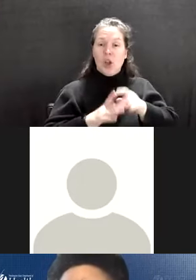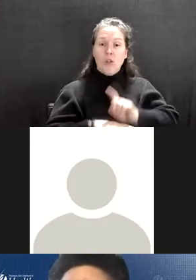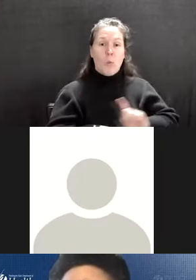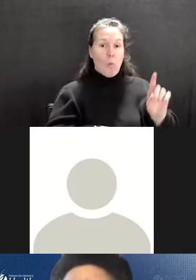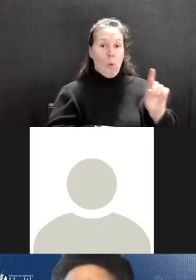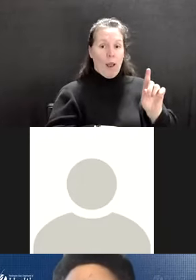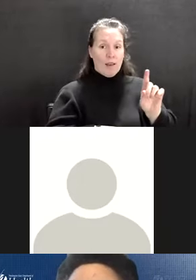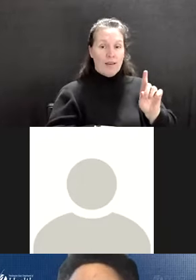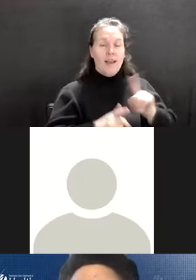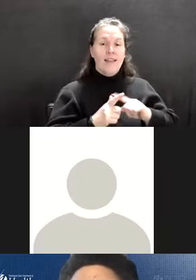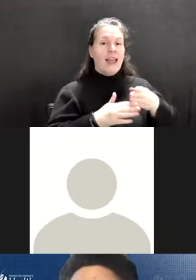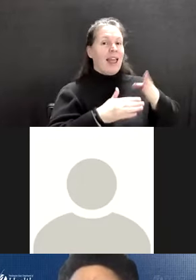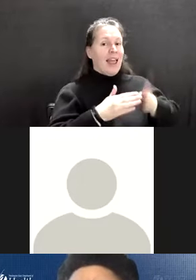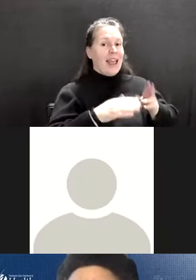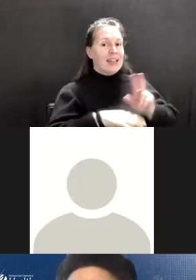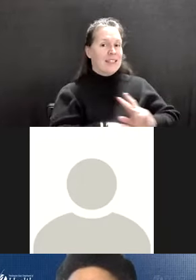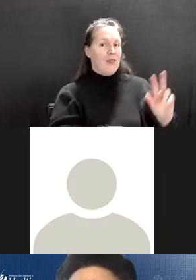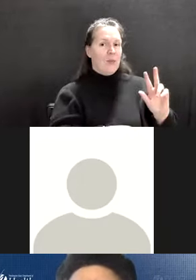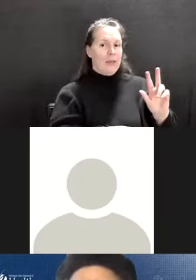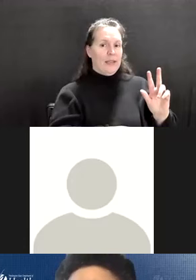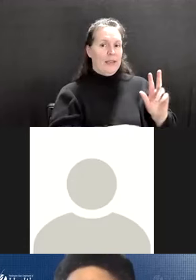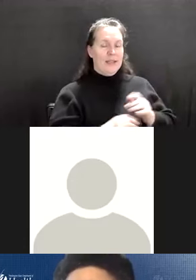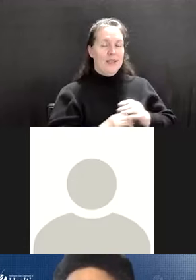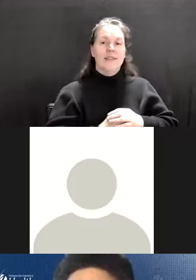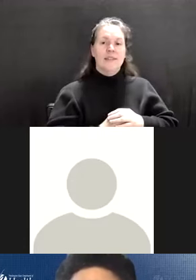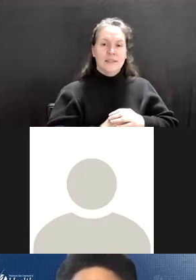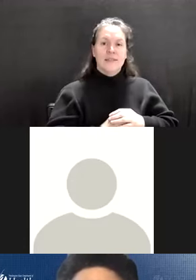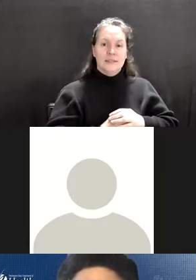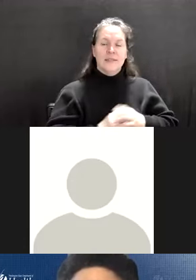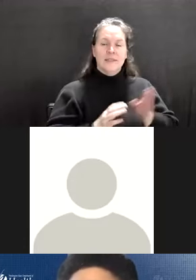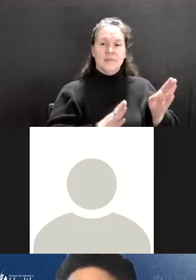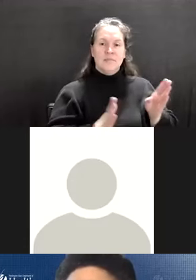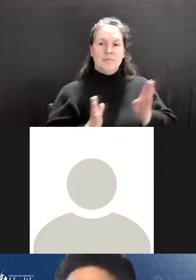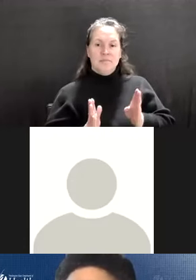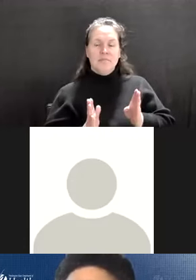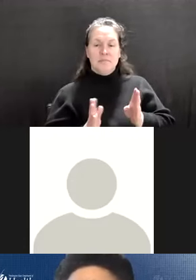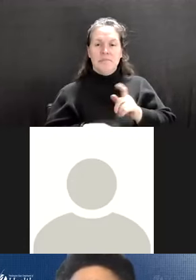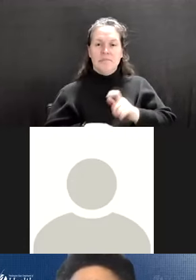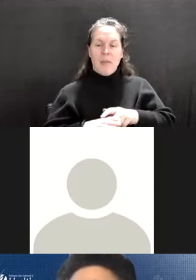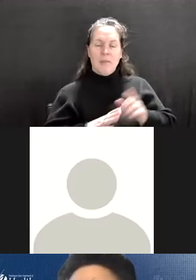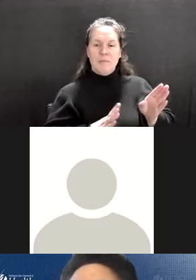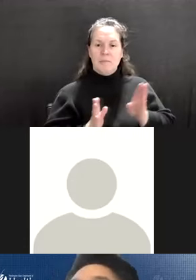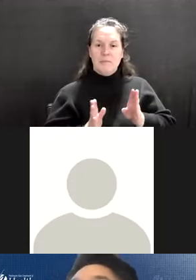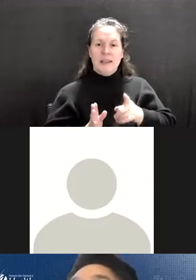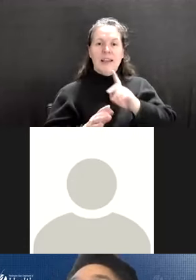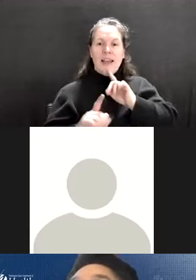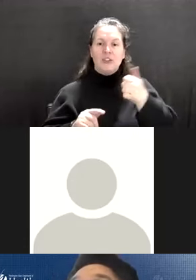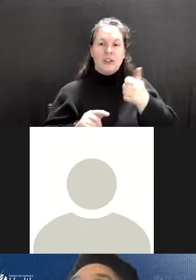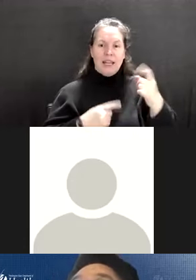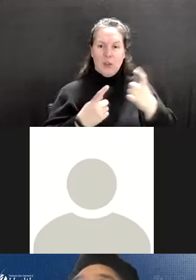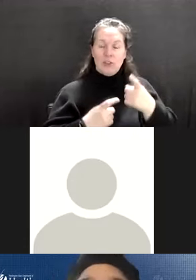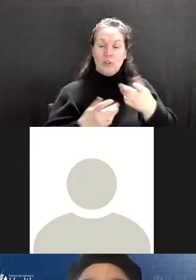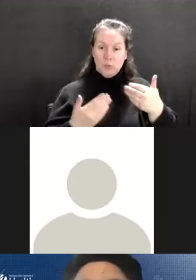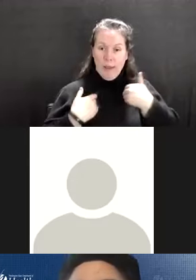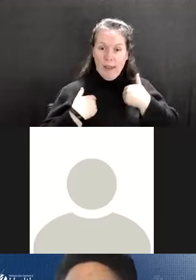p.m. and ends at 3 p.m. Like I said, we'll answer any other questions you may have. You